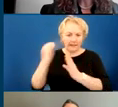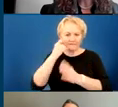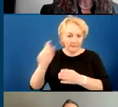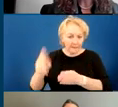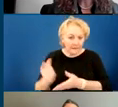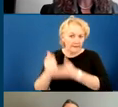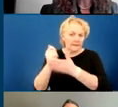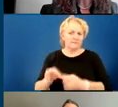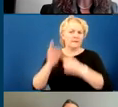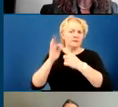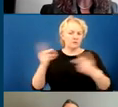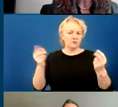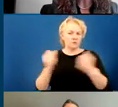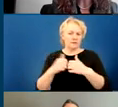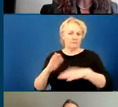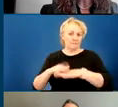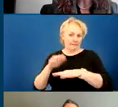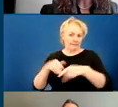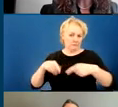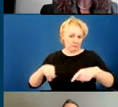for your pets during a disaster.